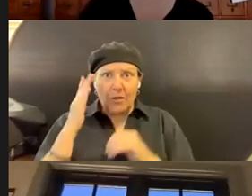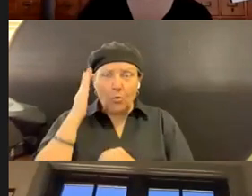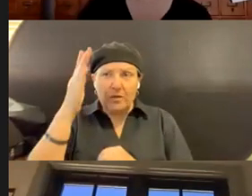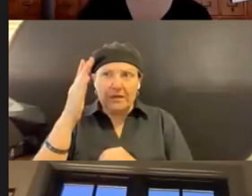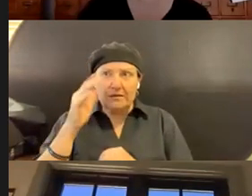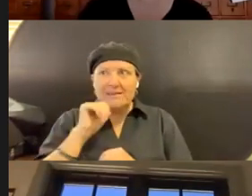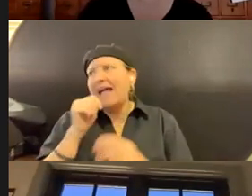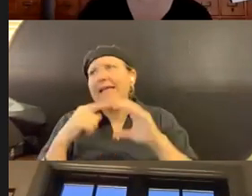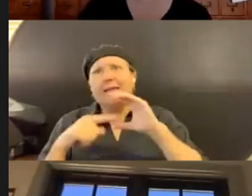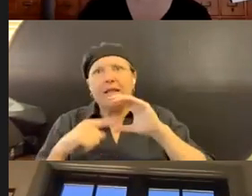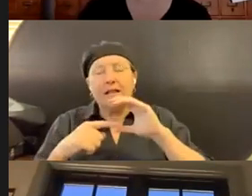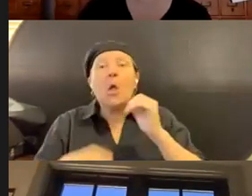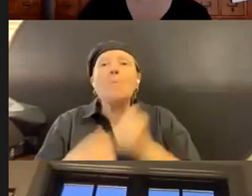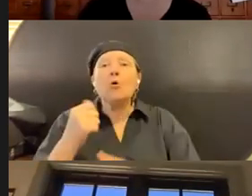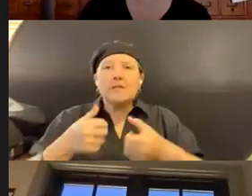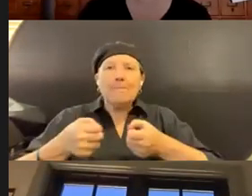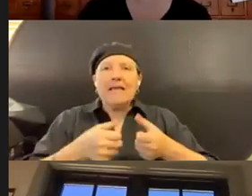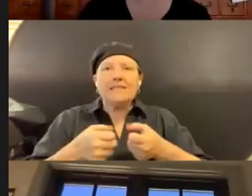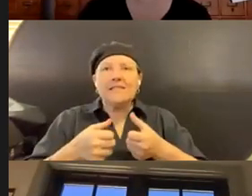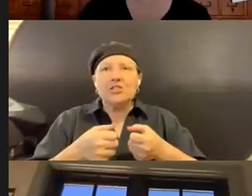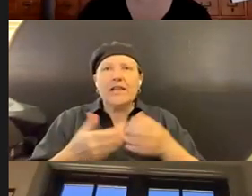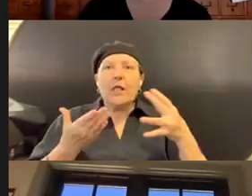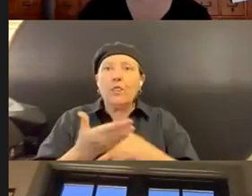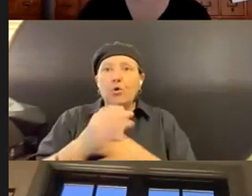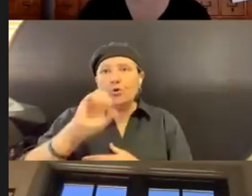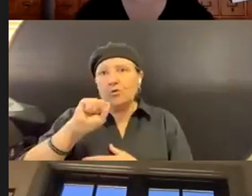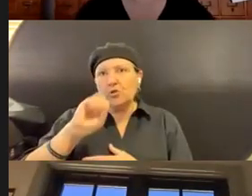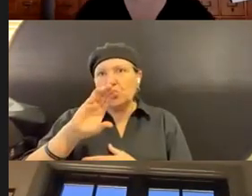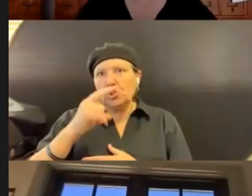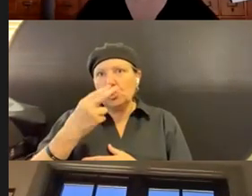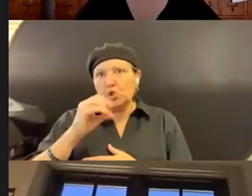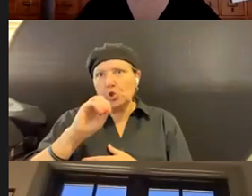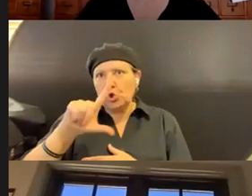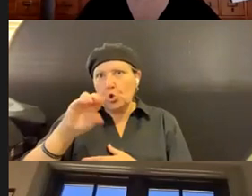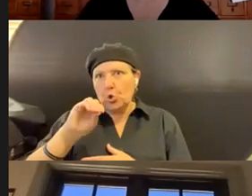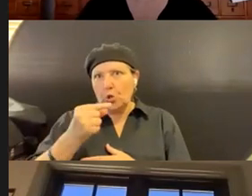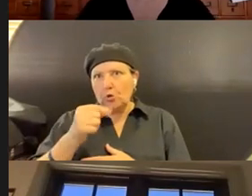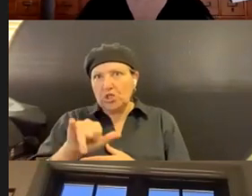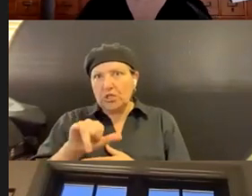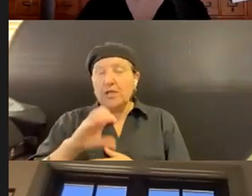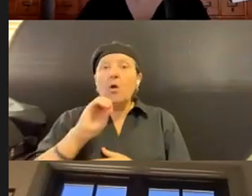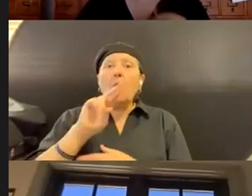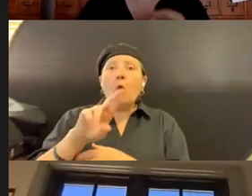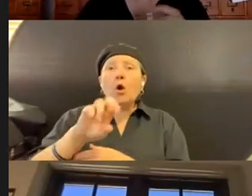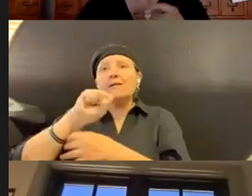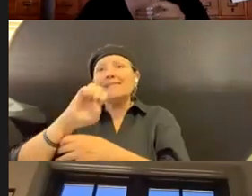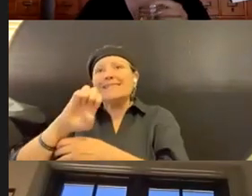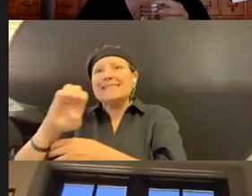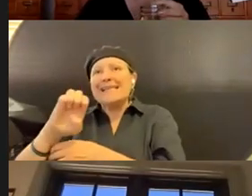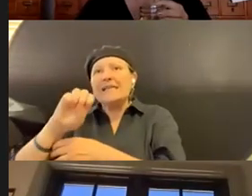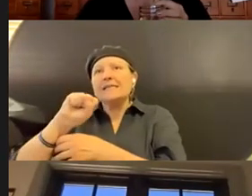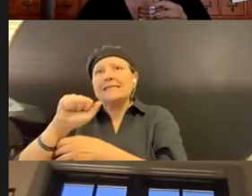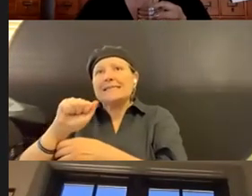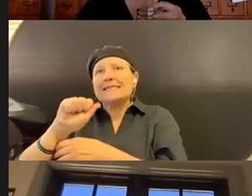emailing, most of the messaging will be through Schoology or through Seesaw, which is another platform that the teachers will have access